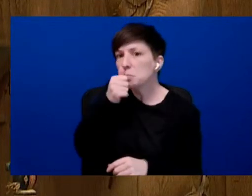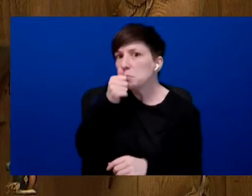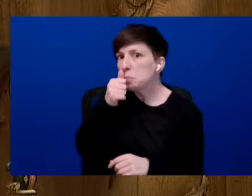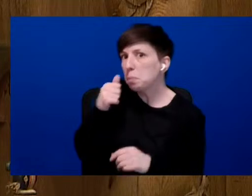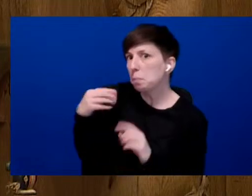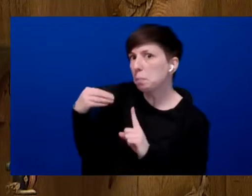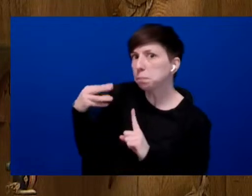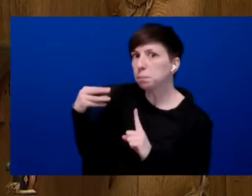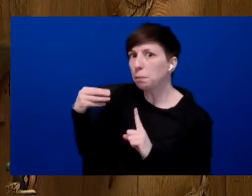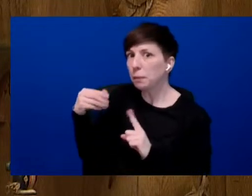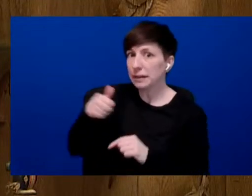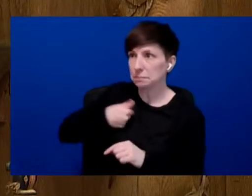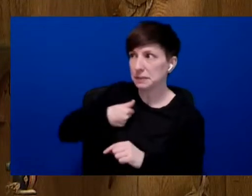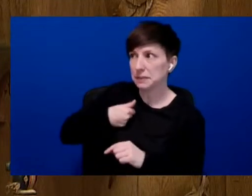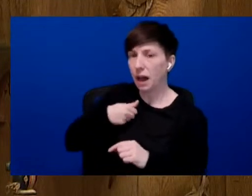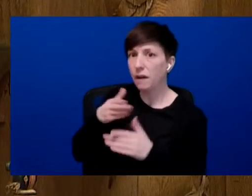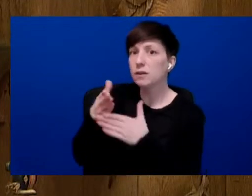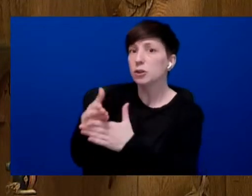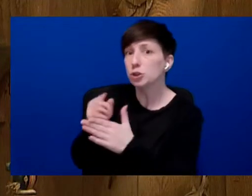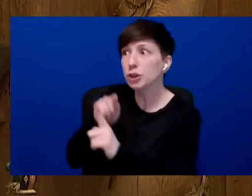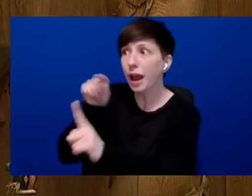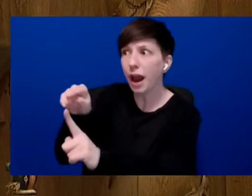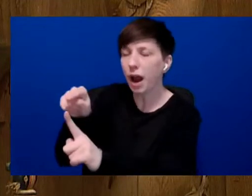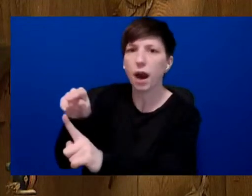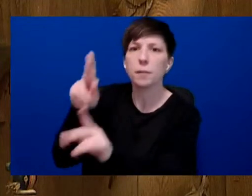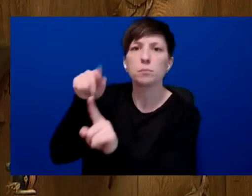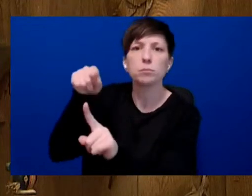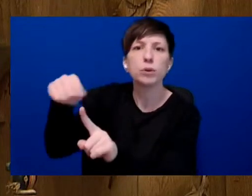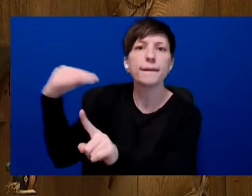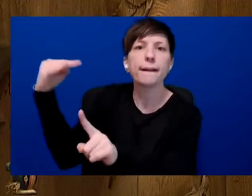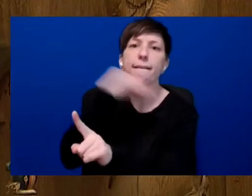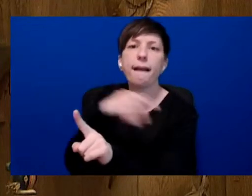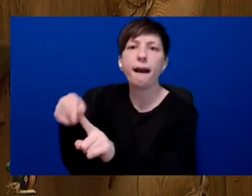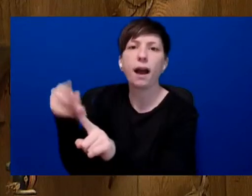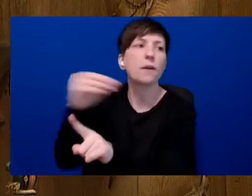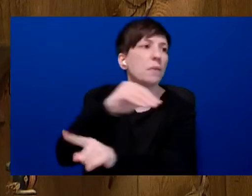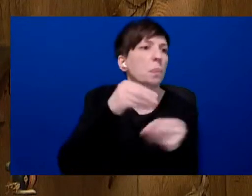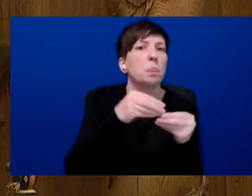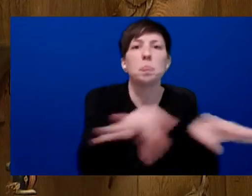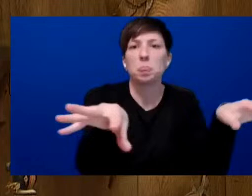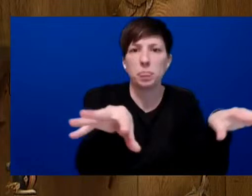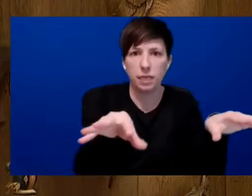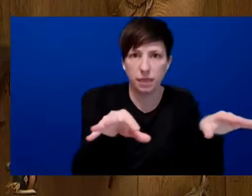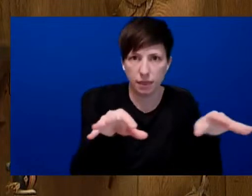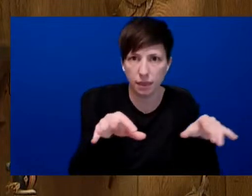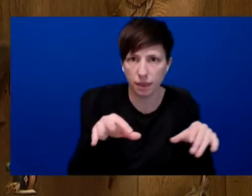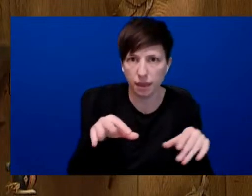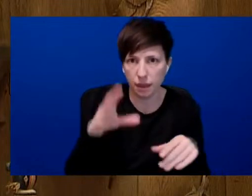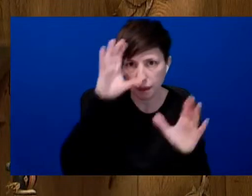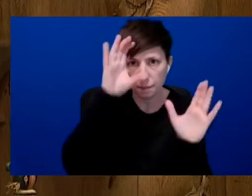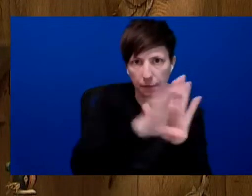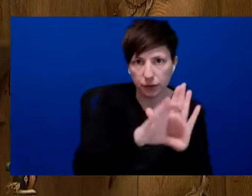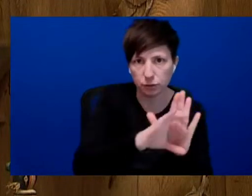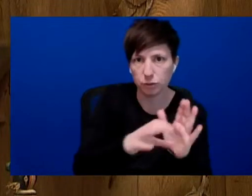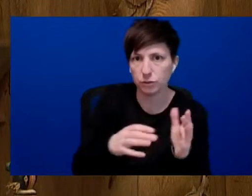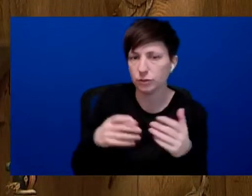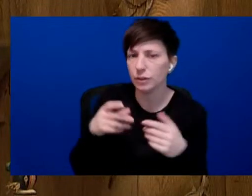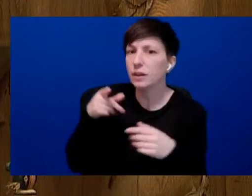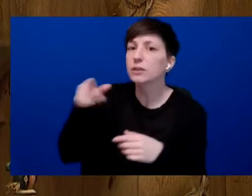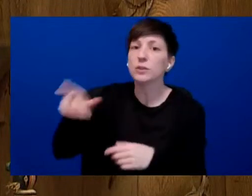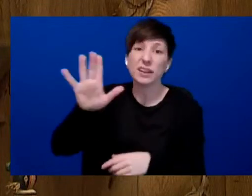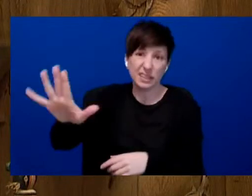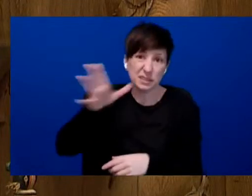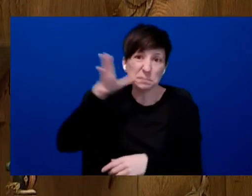somebody who was pretending to be somebody else. His parents, Ryan and Nicola, have been bravely sharing Carson's